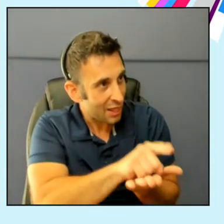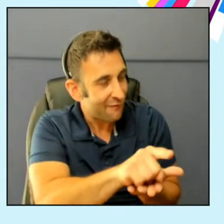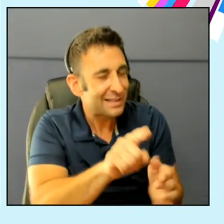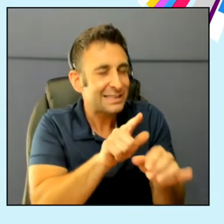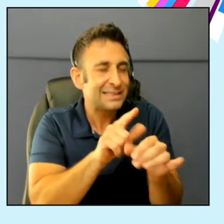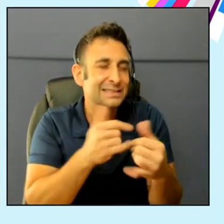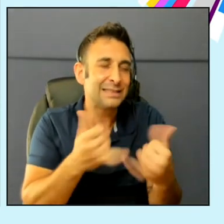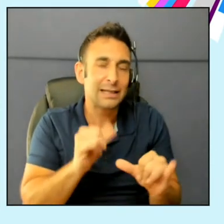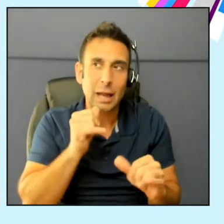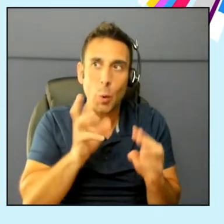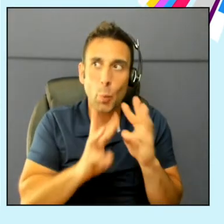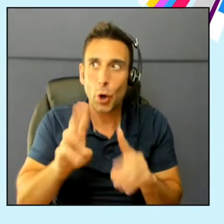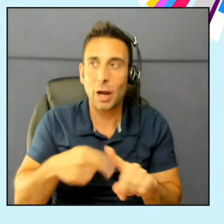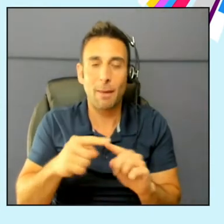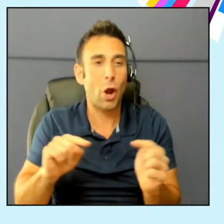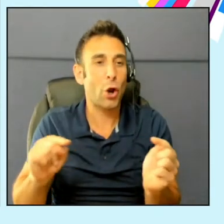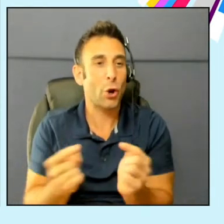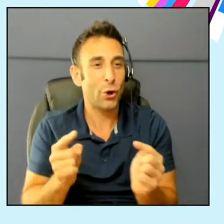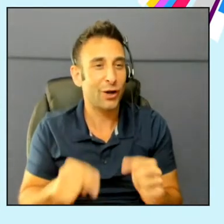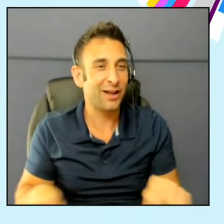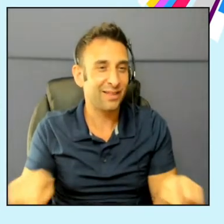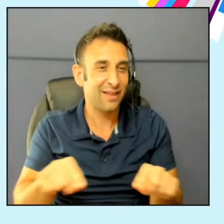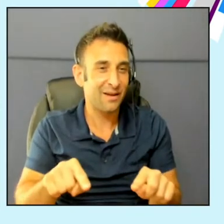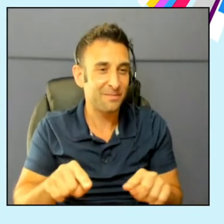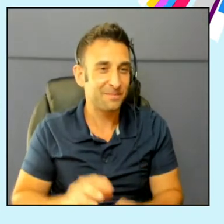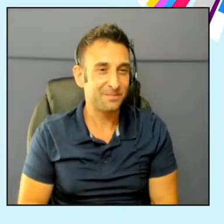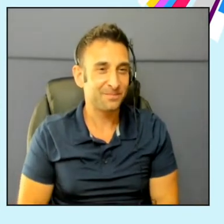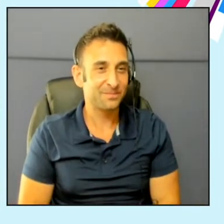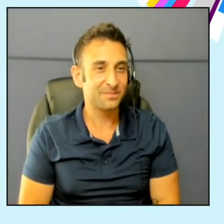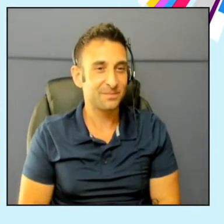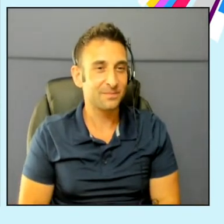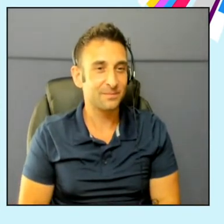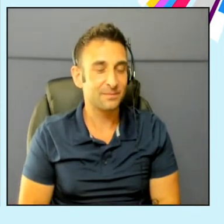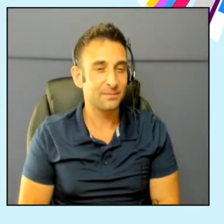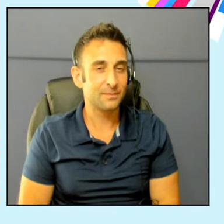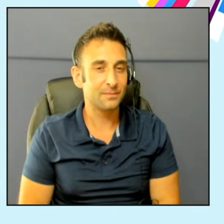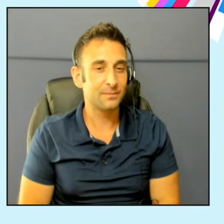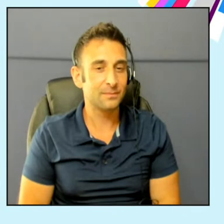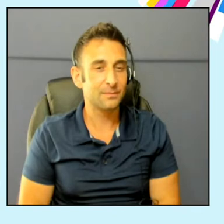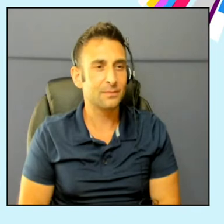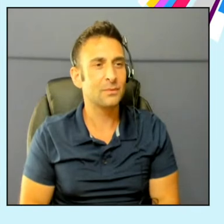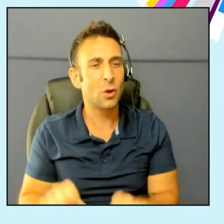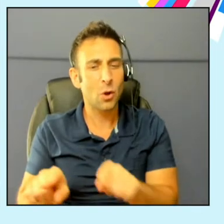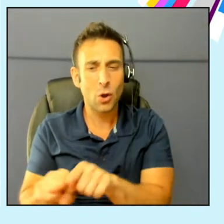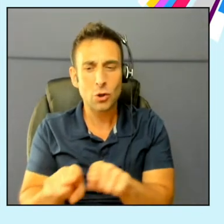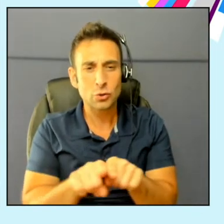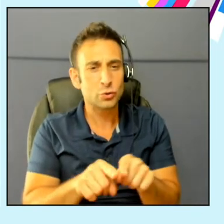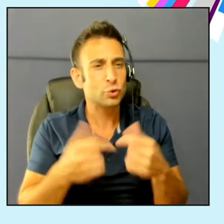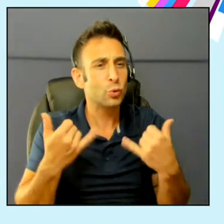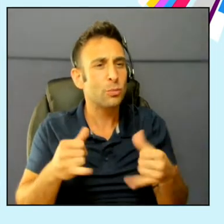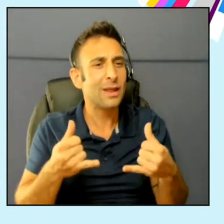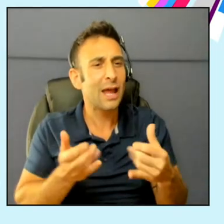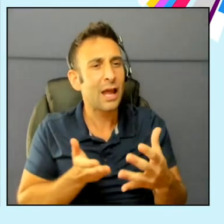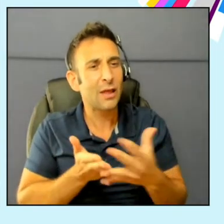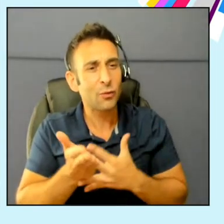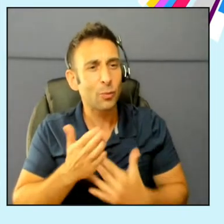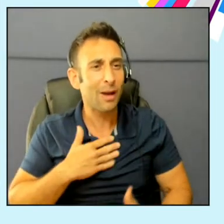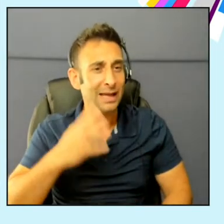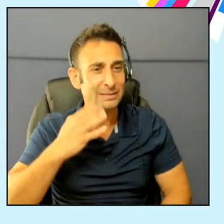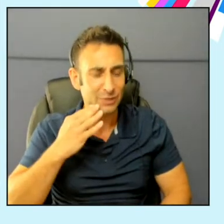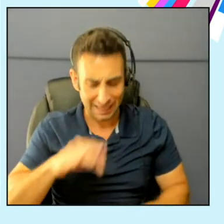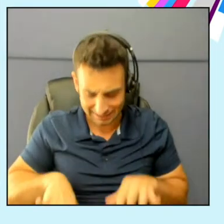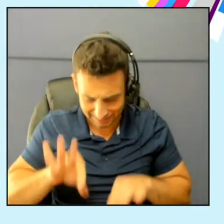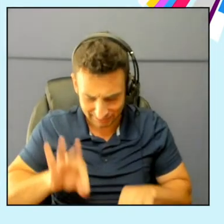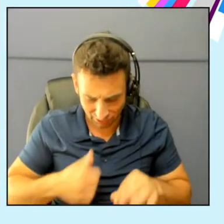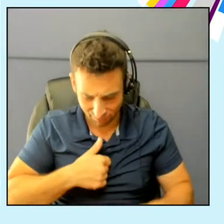about hurting. And just being able to play through experiences and discover myself in that way has